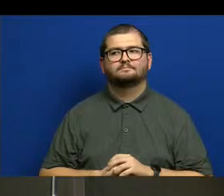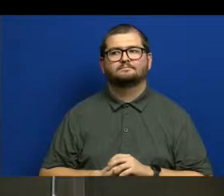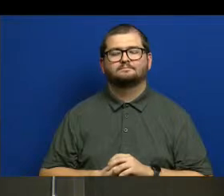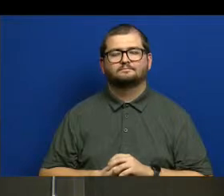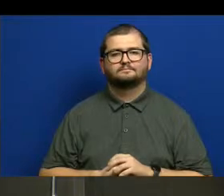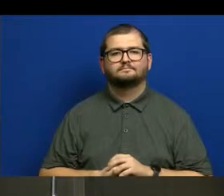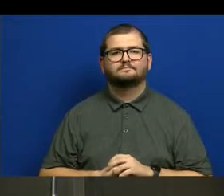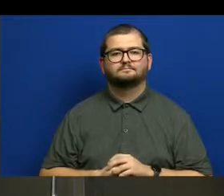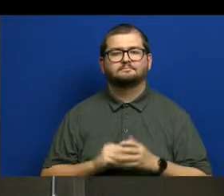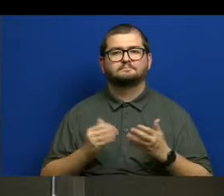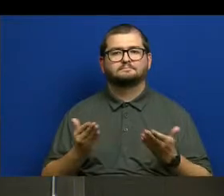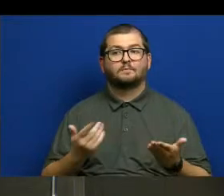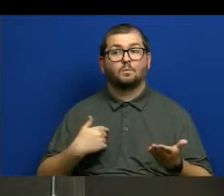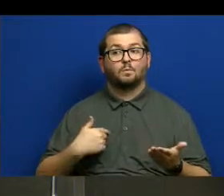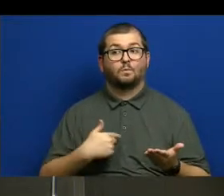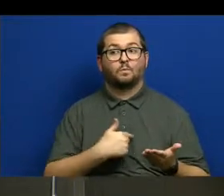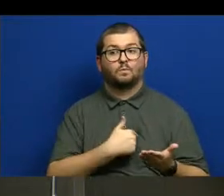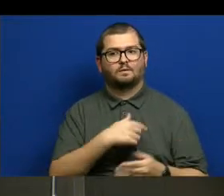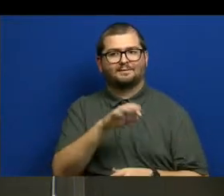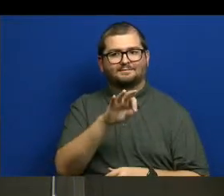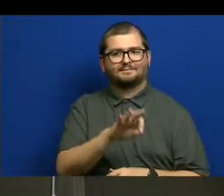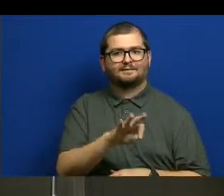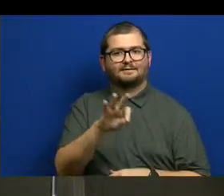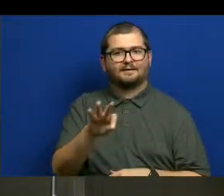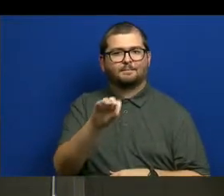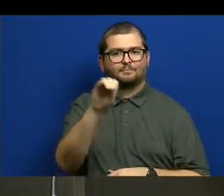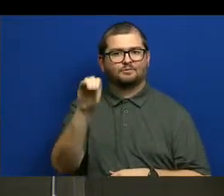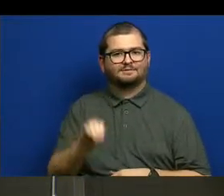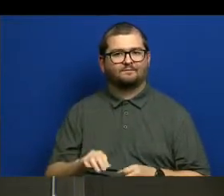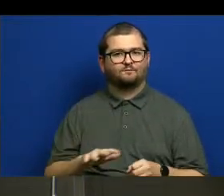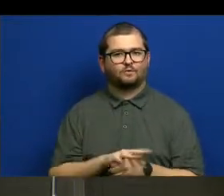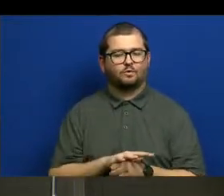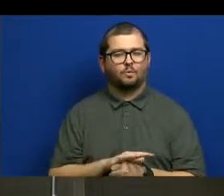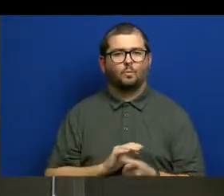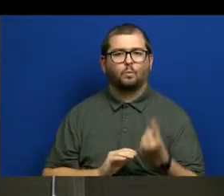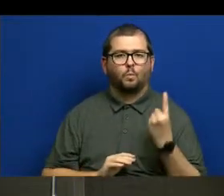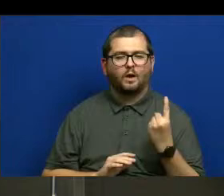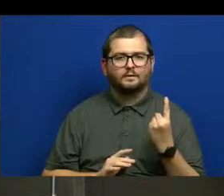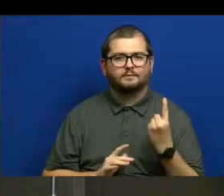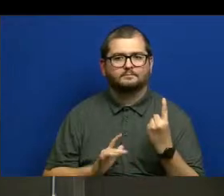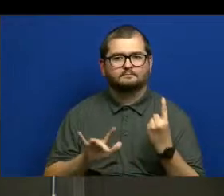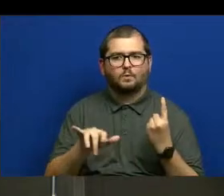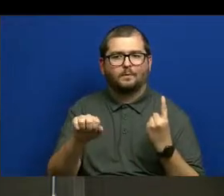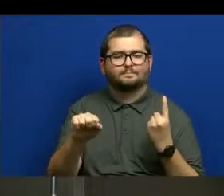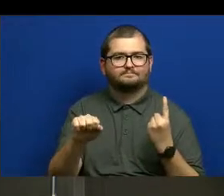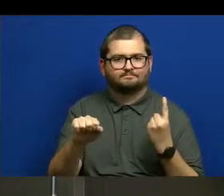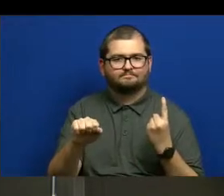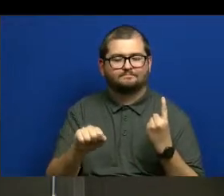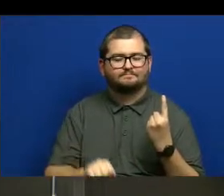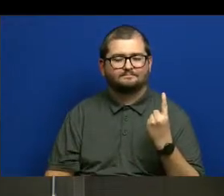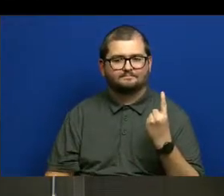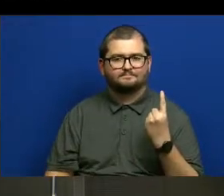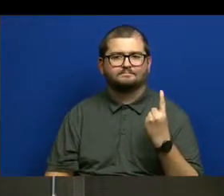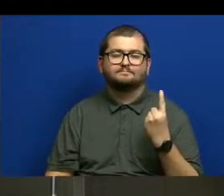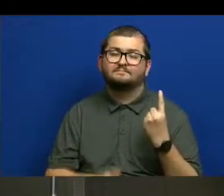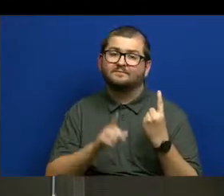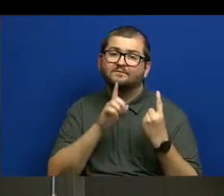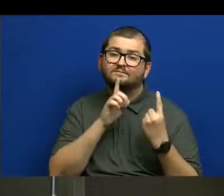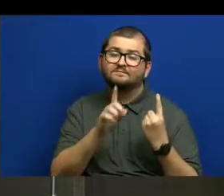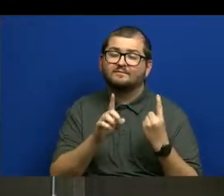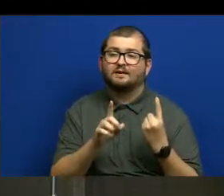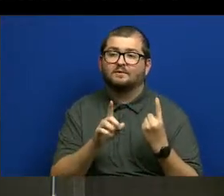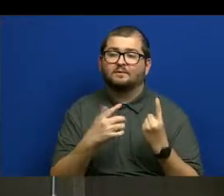So we are 99% full. There's 1 vacancy, and that is very